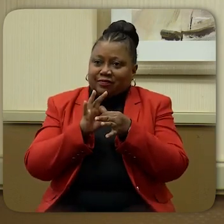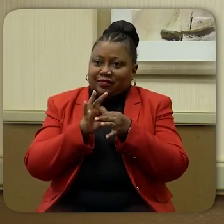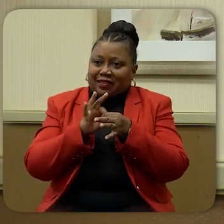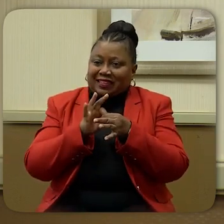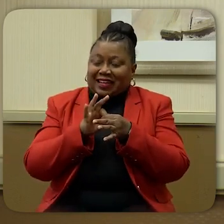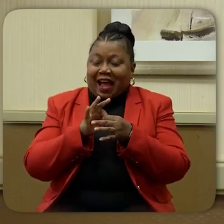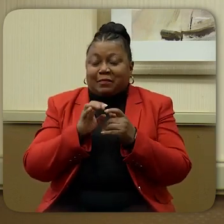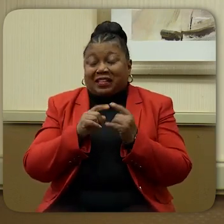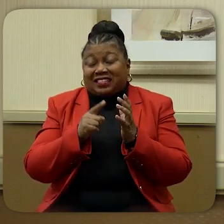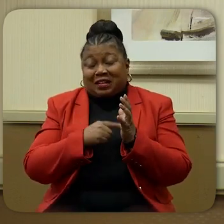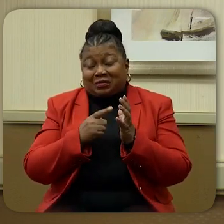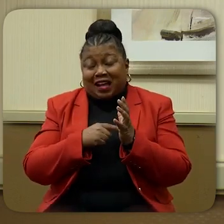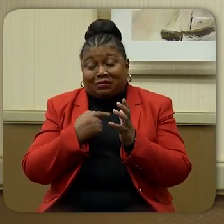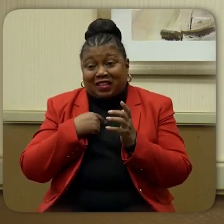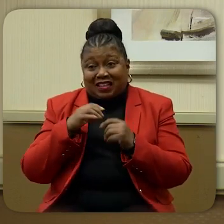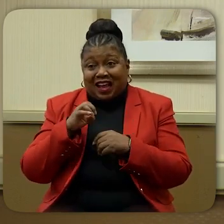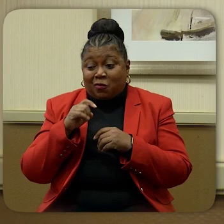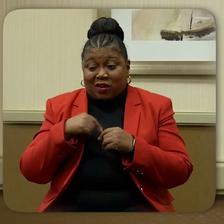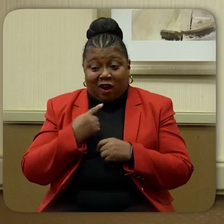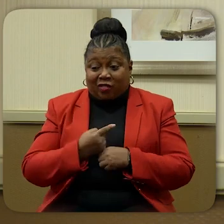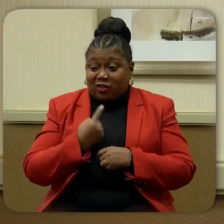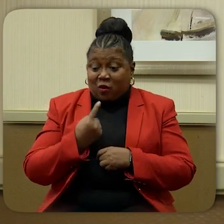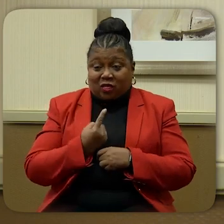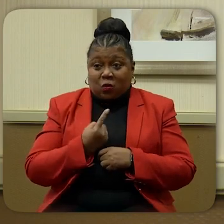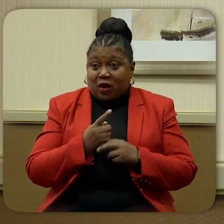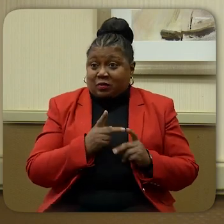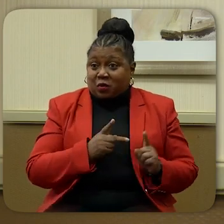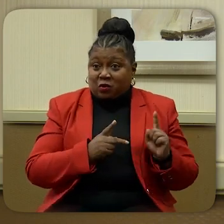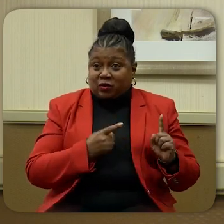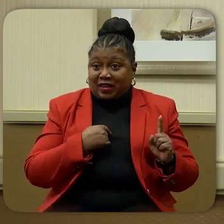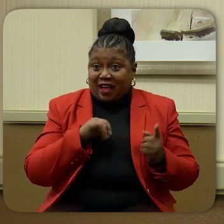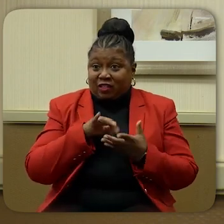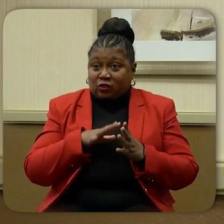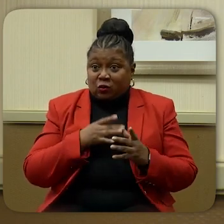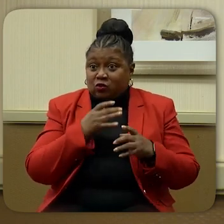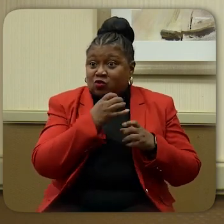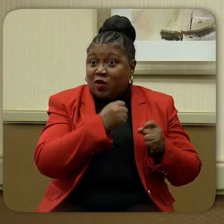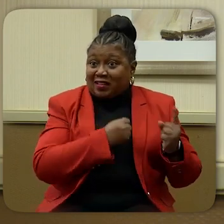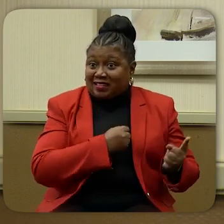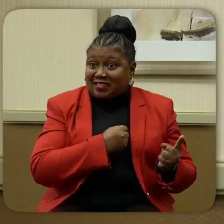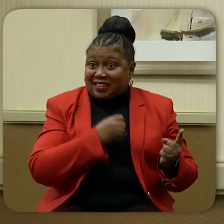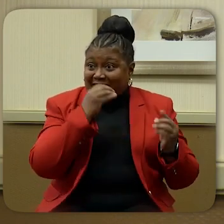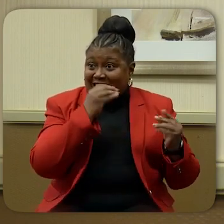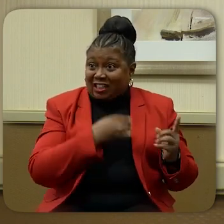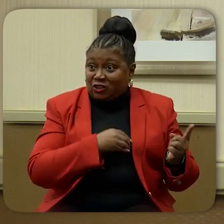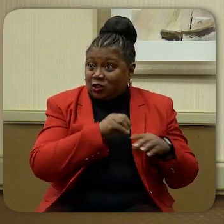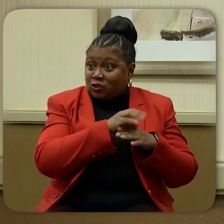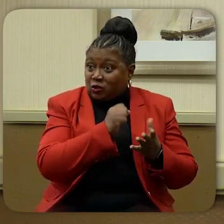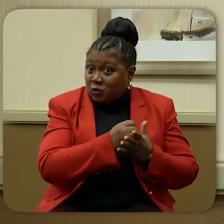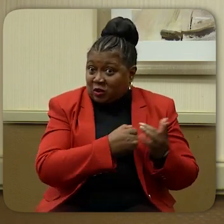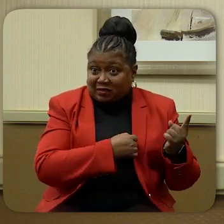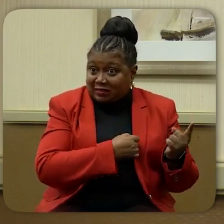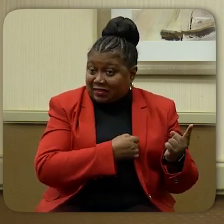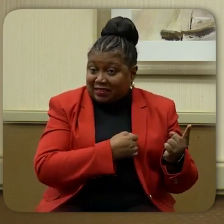Because sometimes we are the only one person that student trusts.